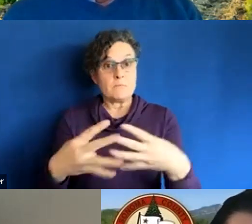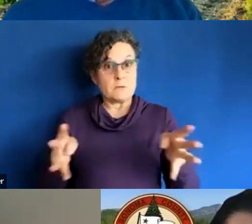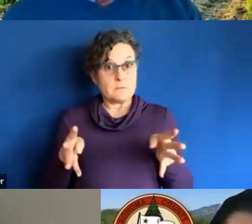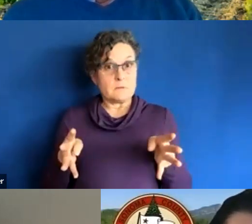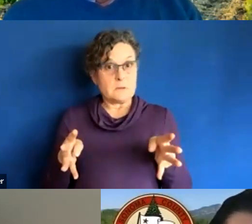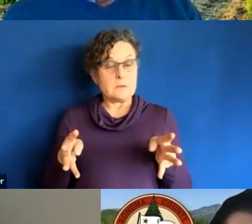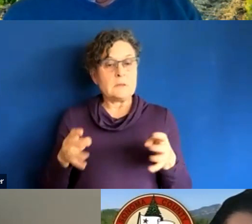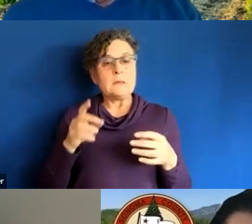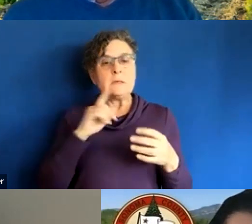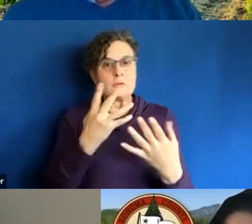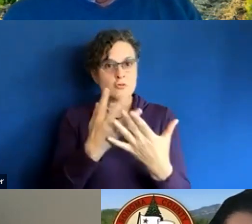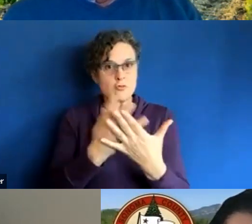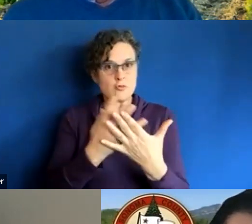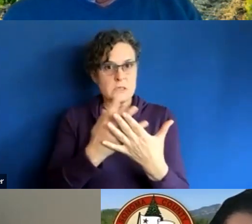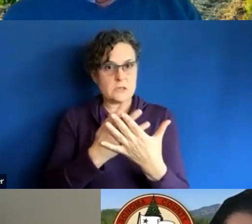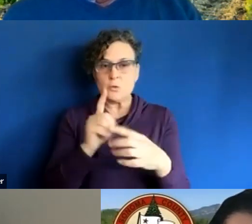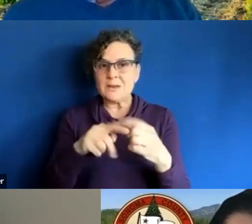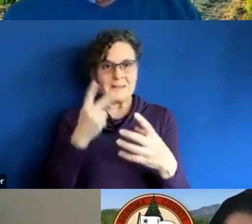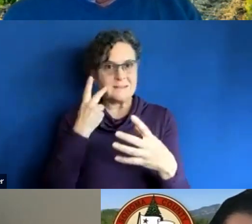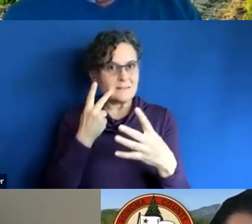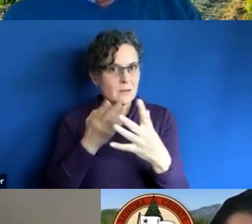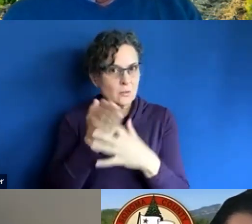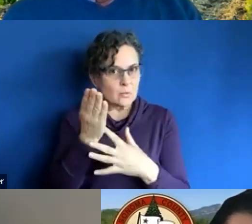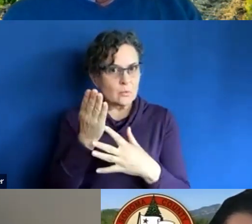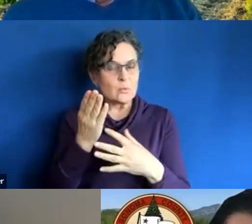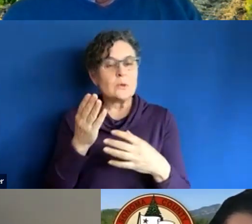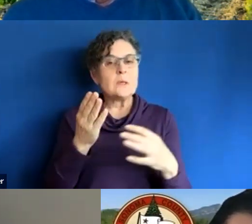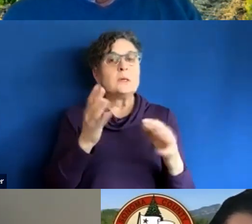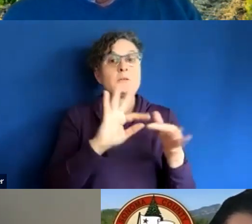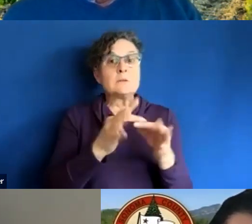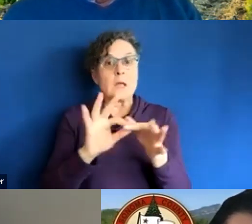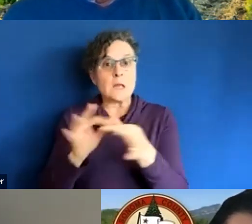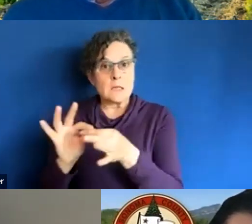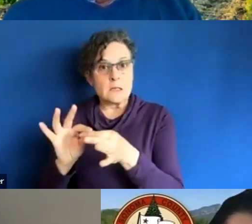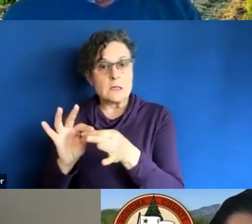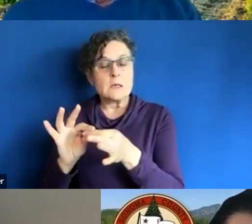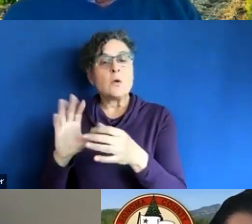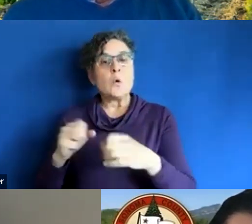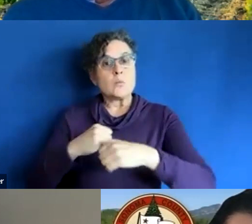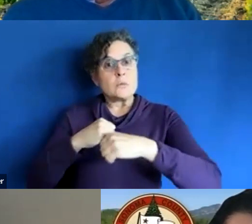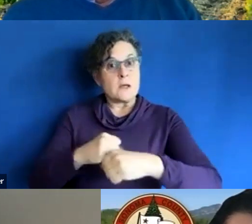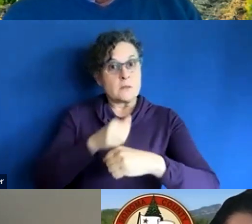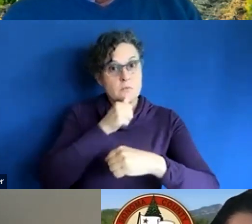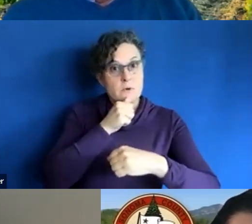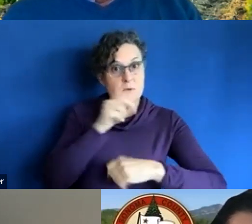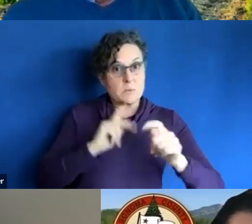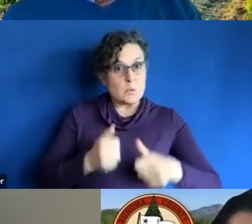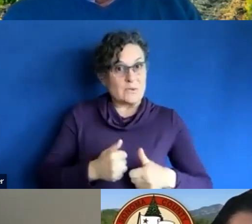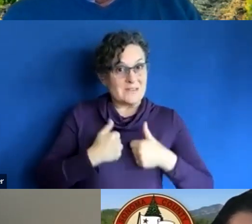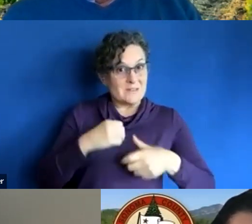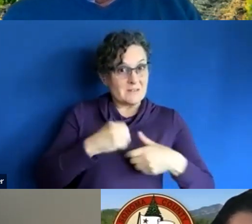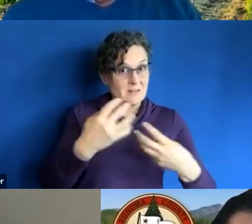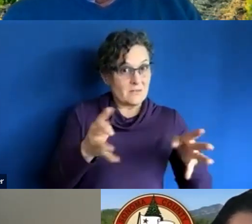is screened. It's chain link, but it's intended to both protect the privacy of those inside and